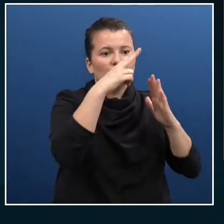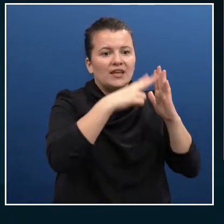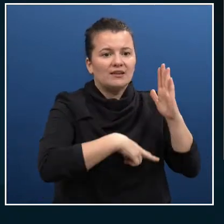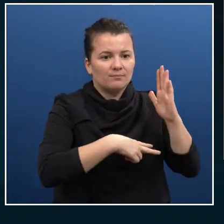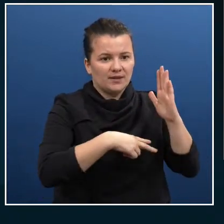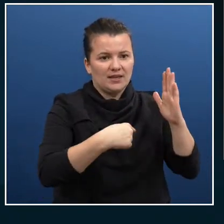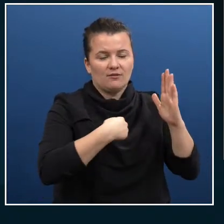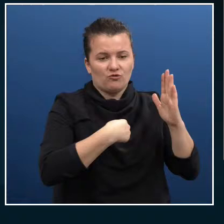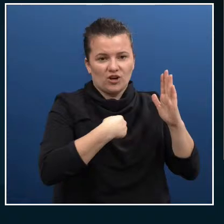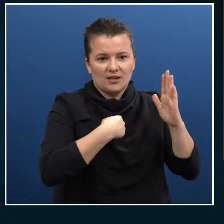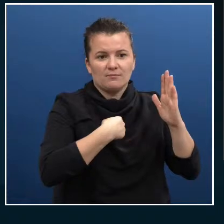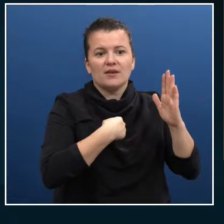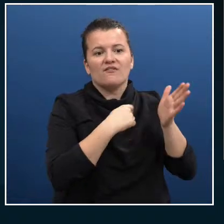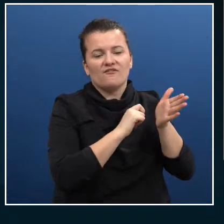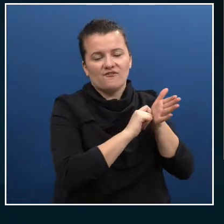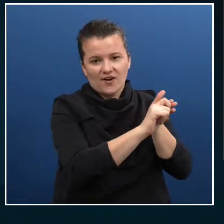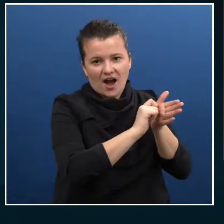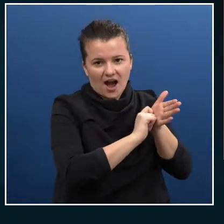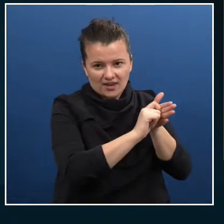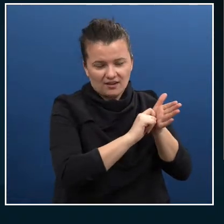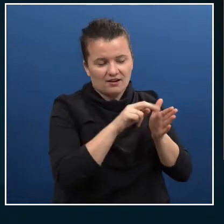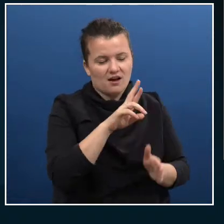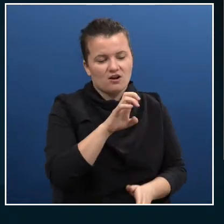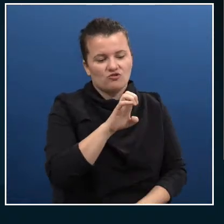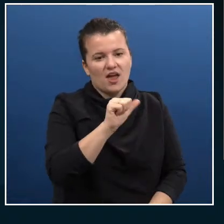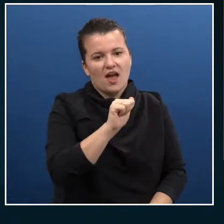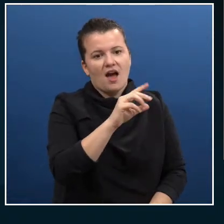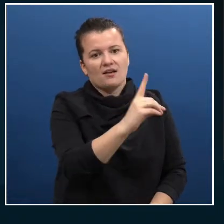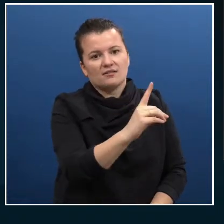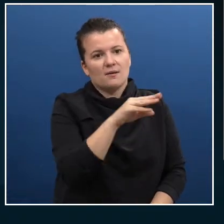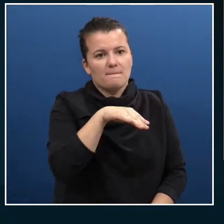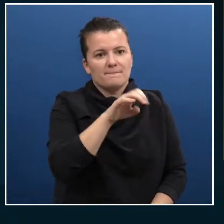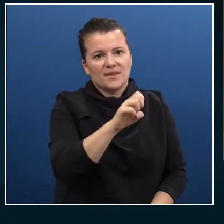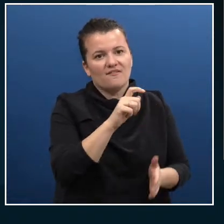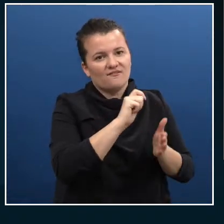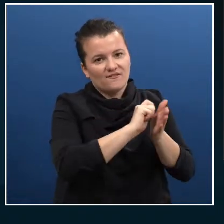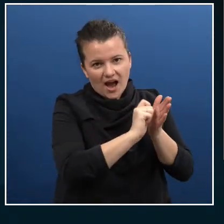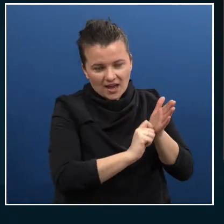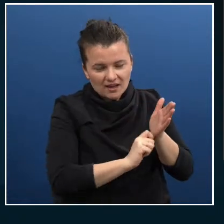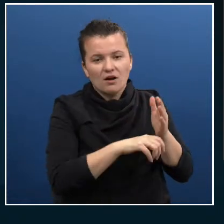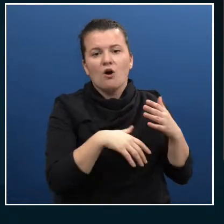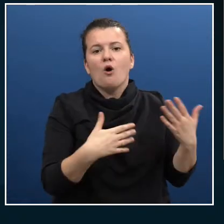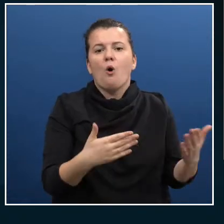all Markdown. Even Microsoft Docs, it's all Markdown.